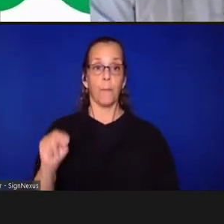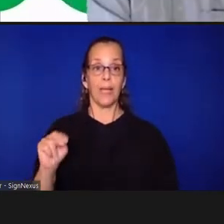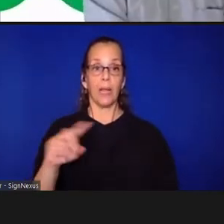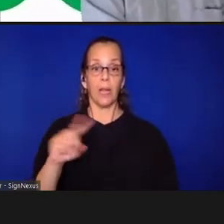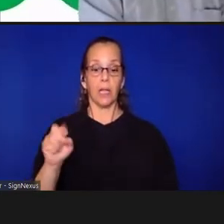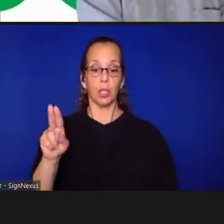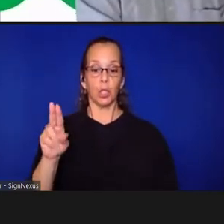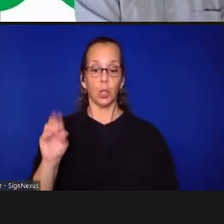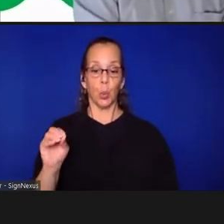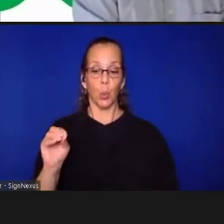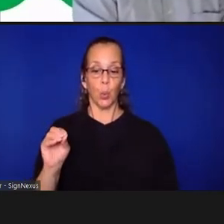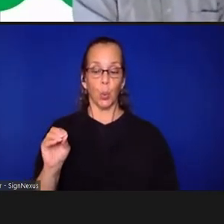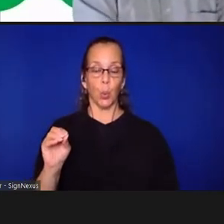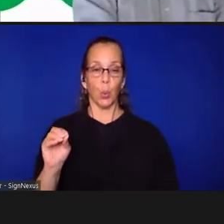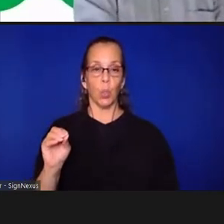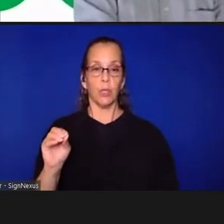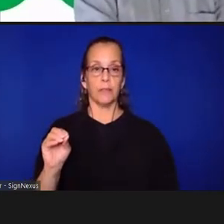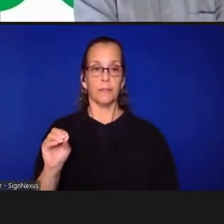Flores